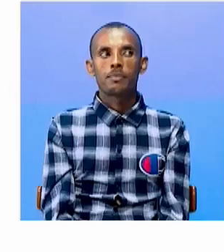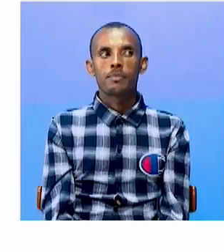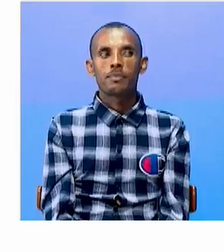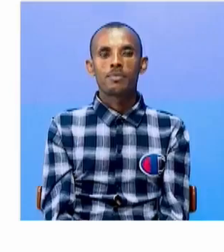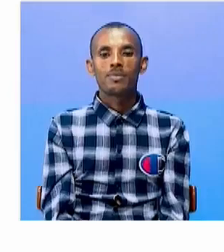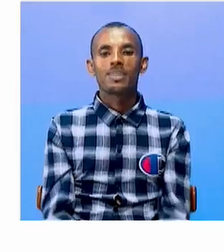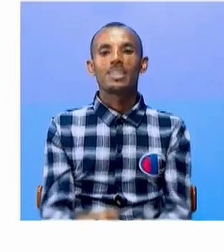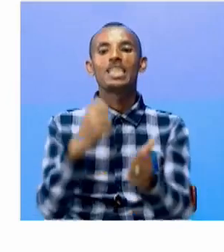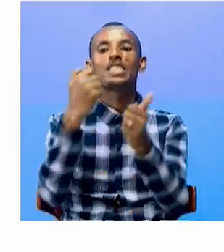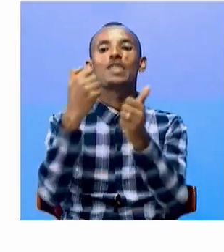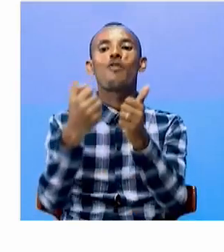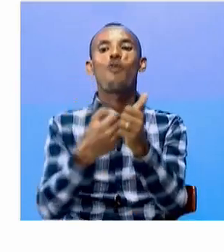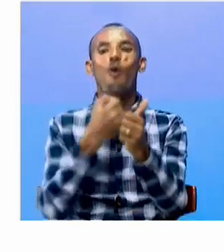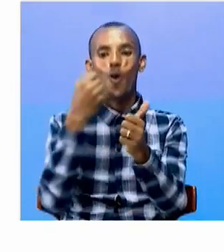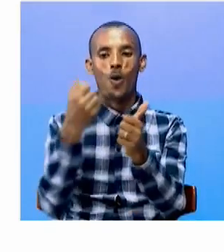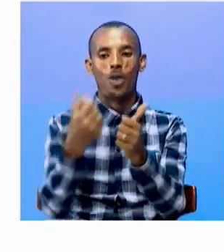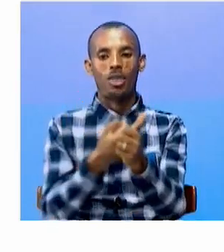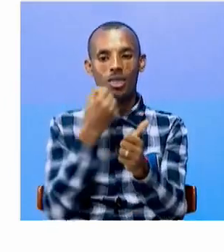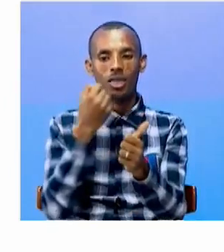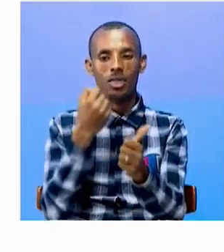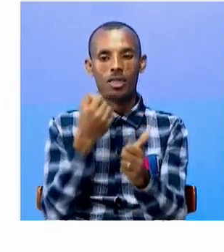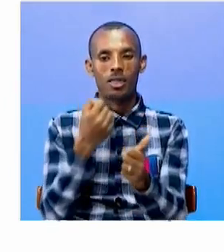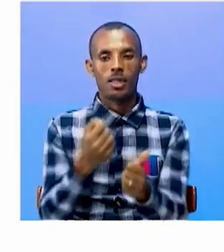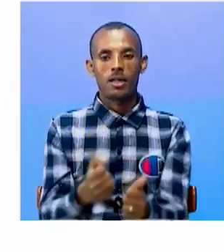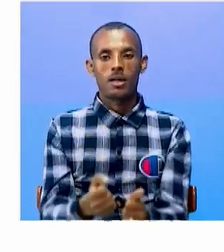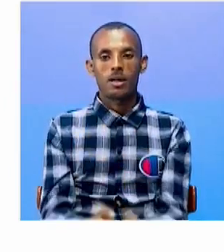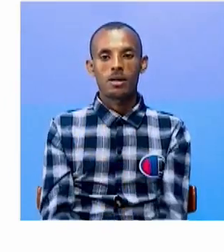the following